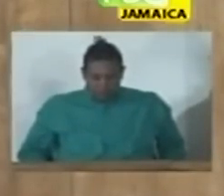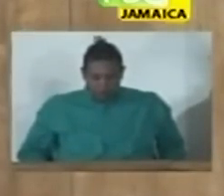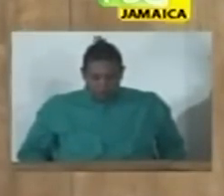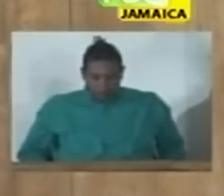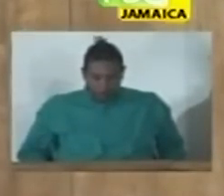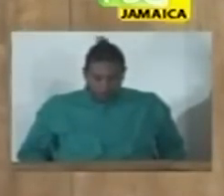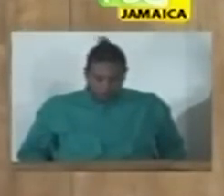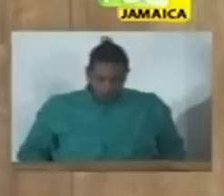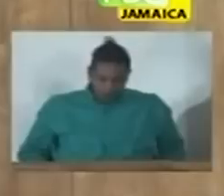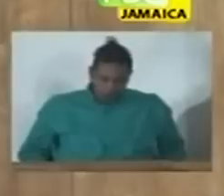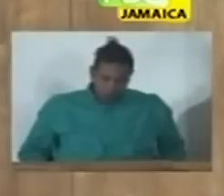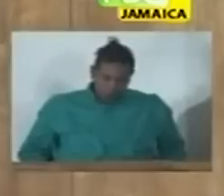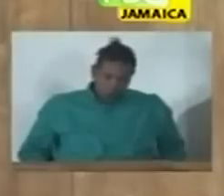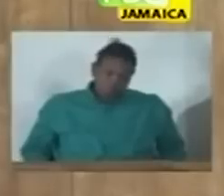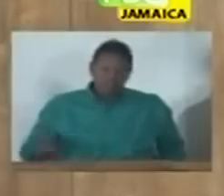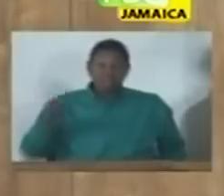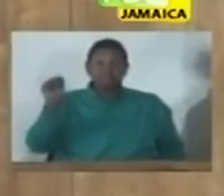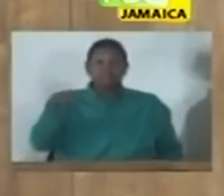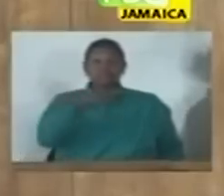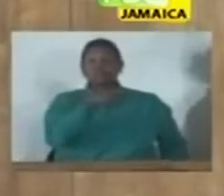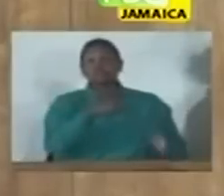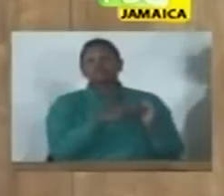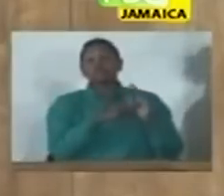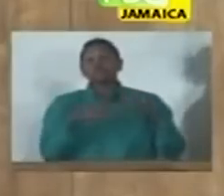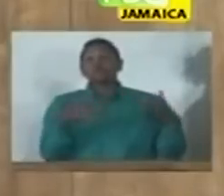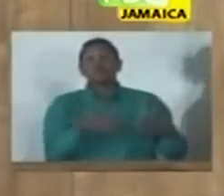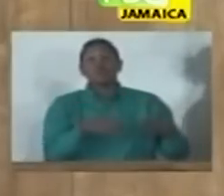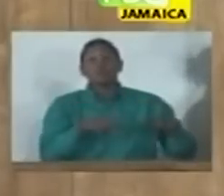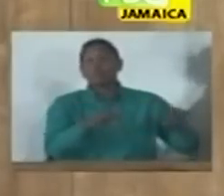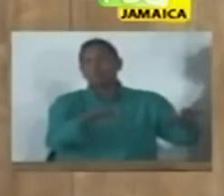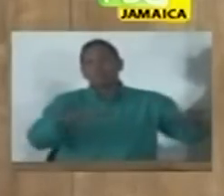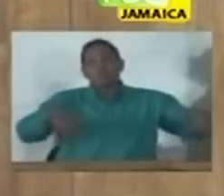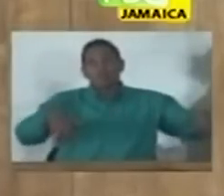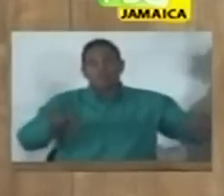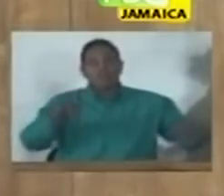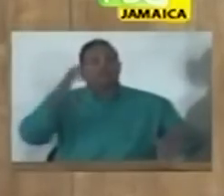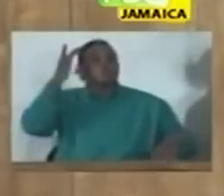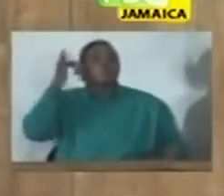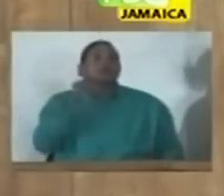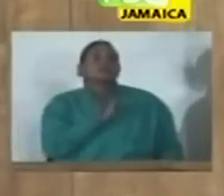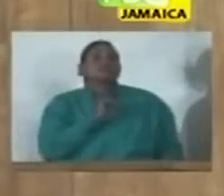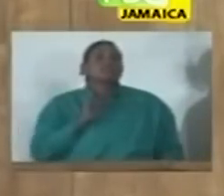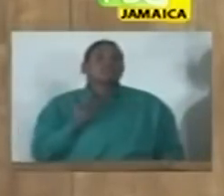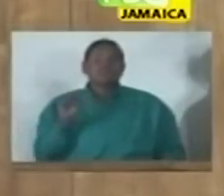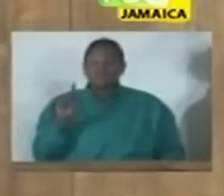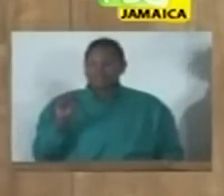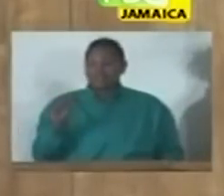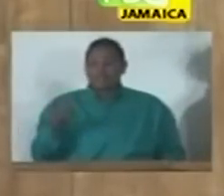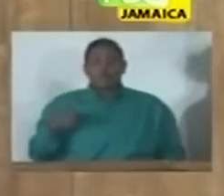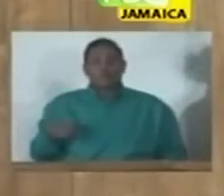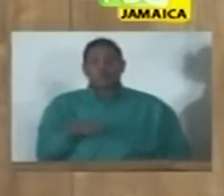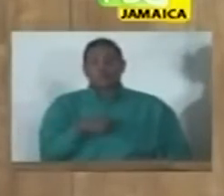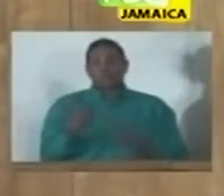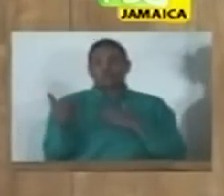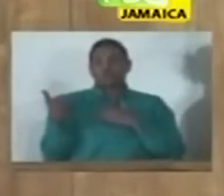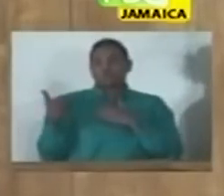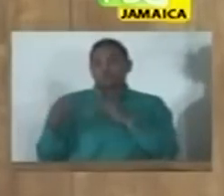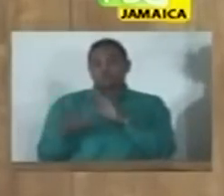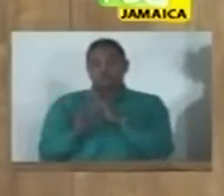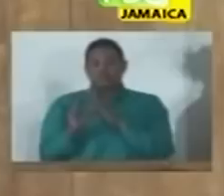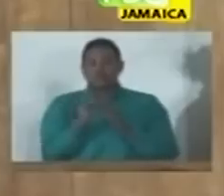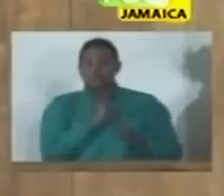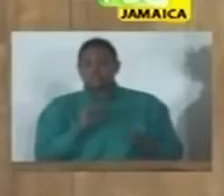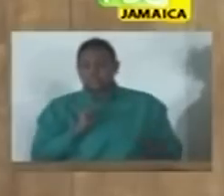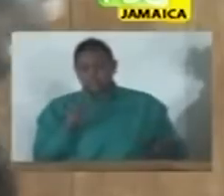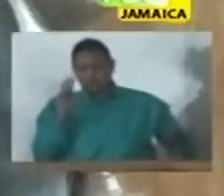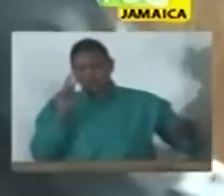They didn't pick it up. But that is why, Senator Knight, we are the review chamber. Yeah. And we look